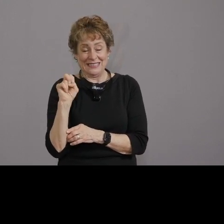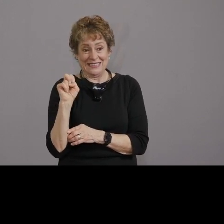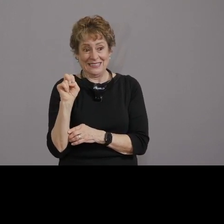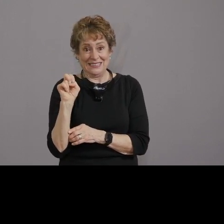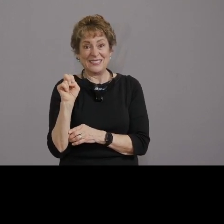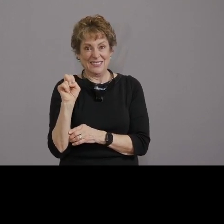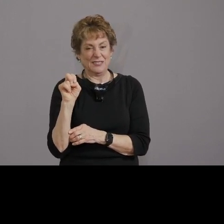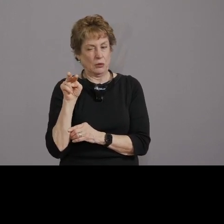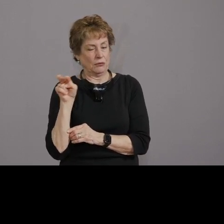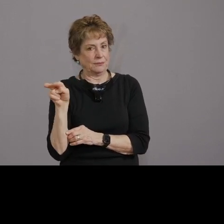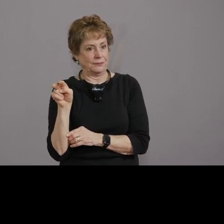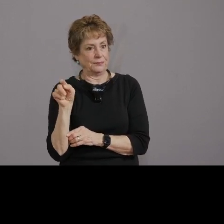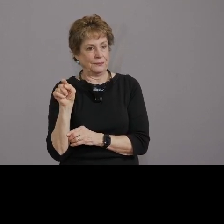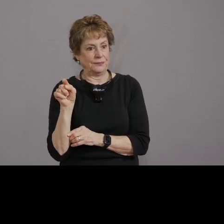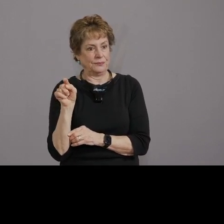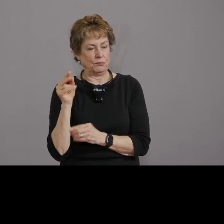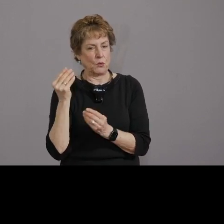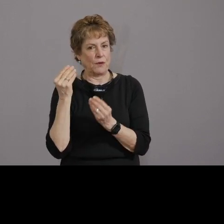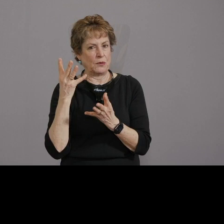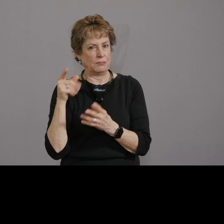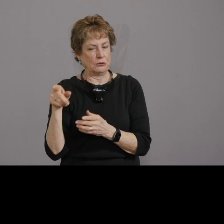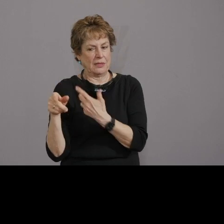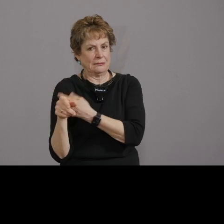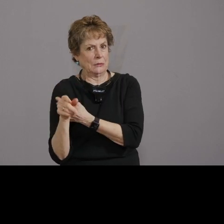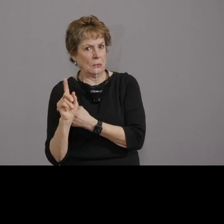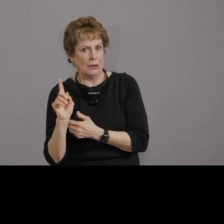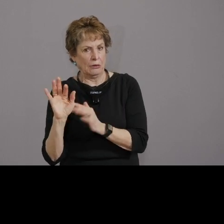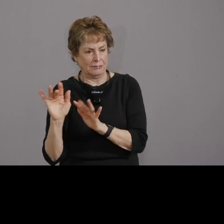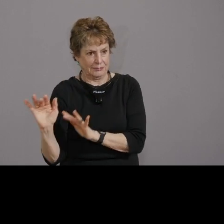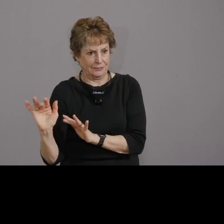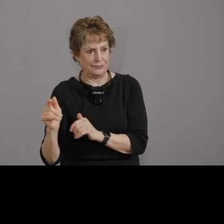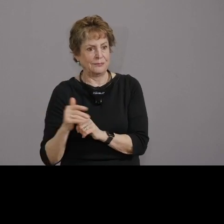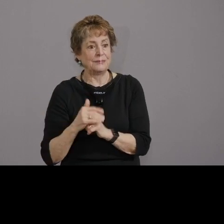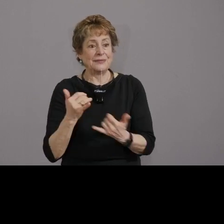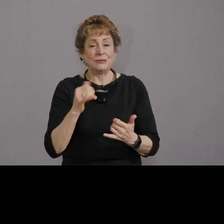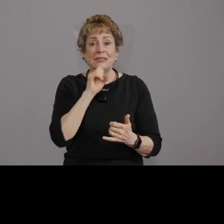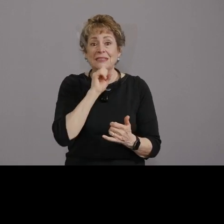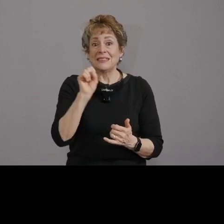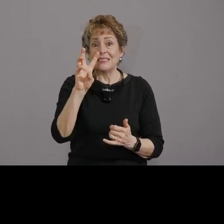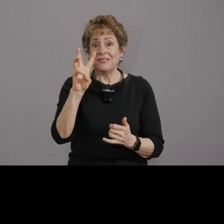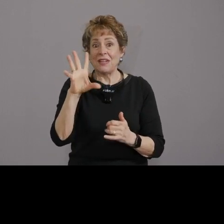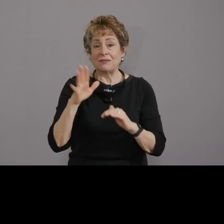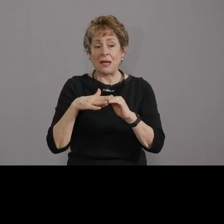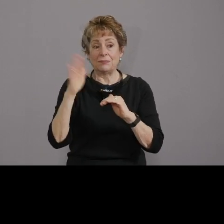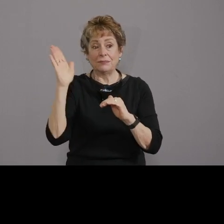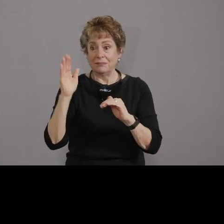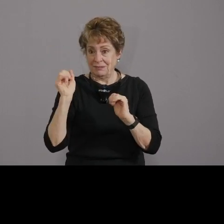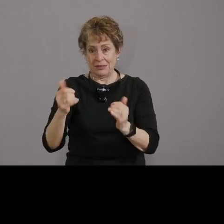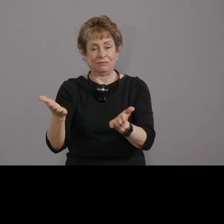65 to 74-year-old age group at their vaccination sites.